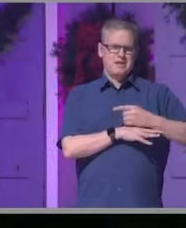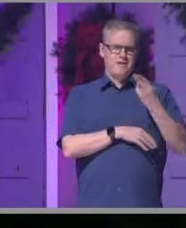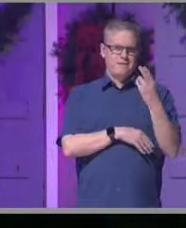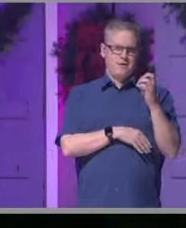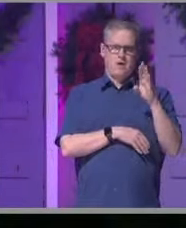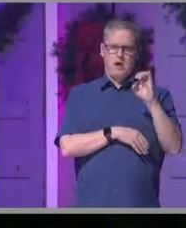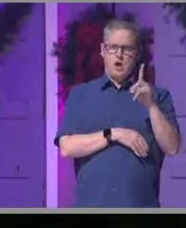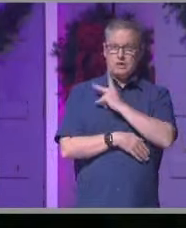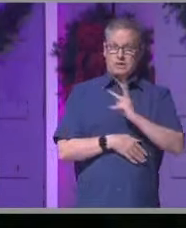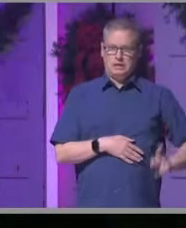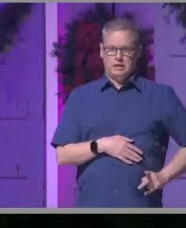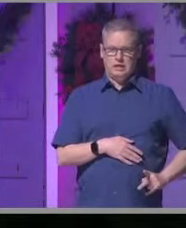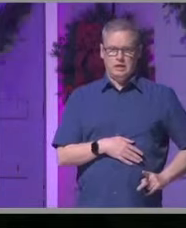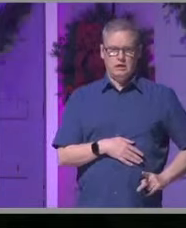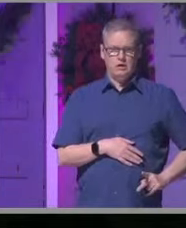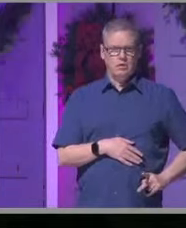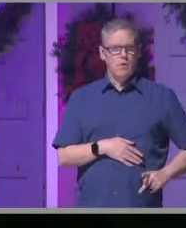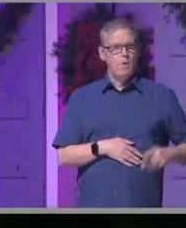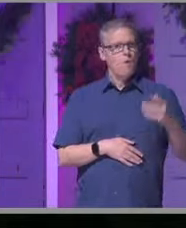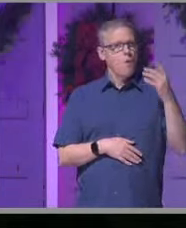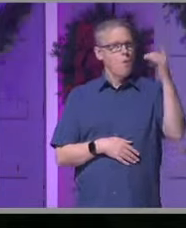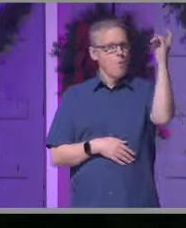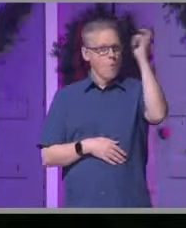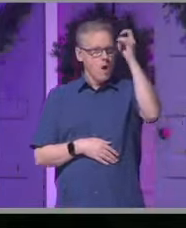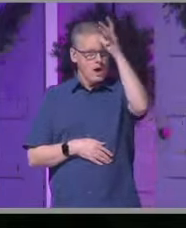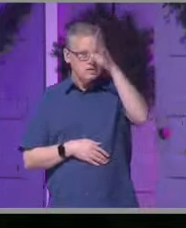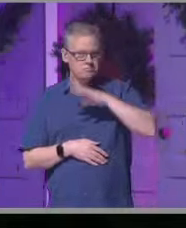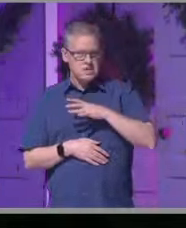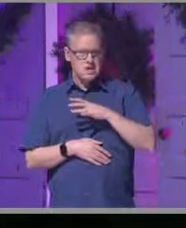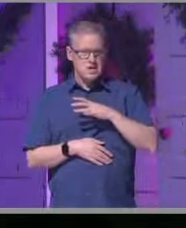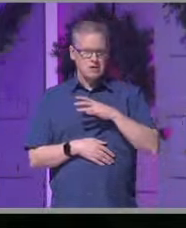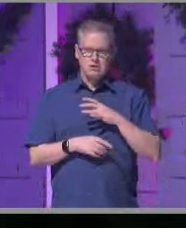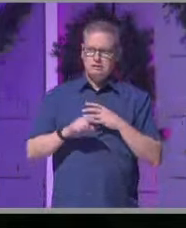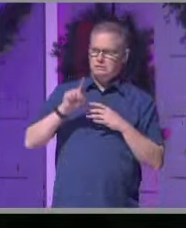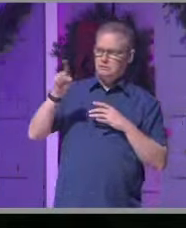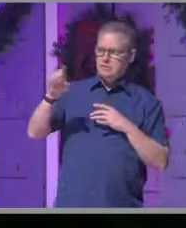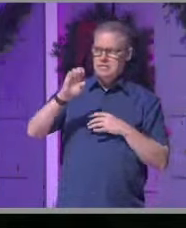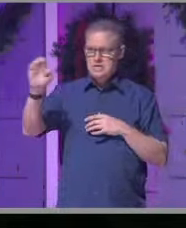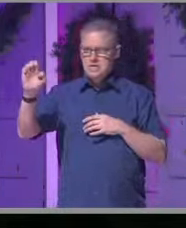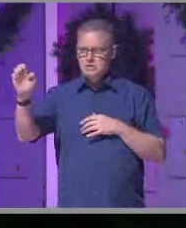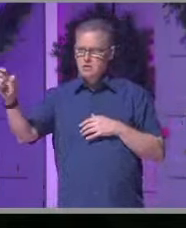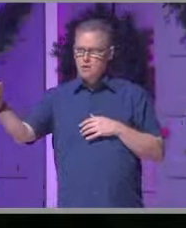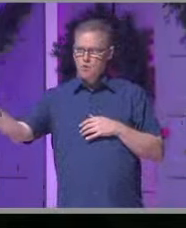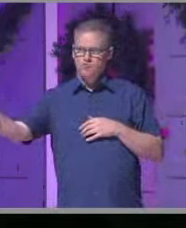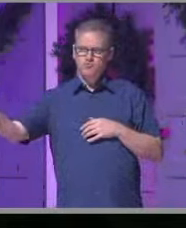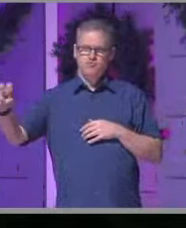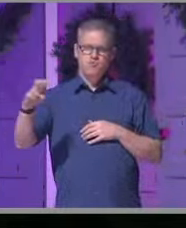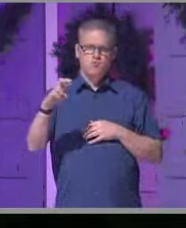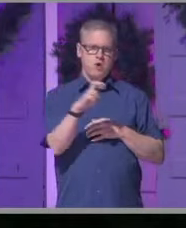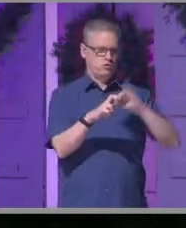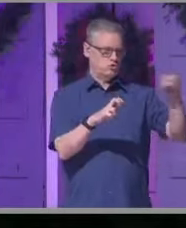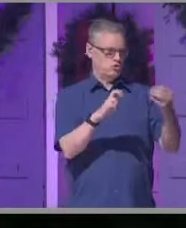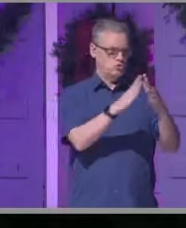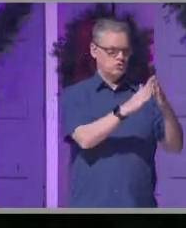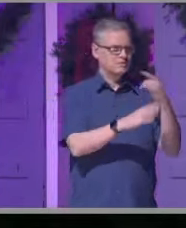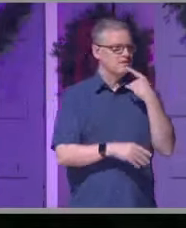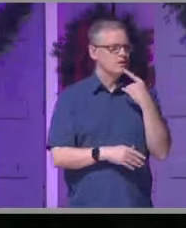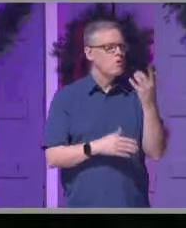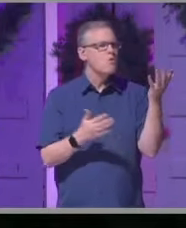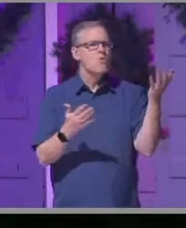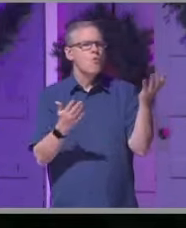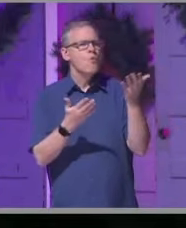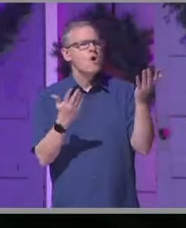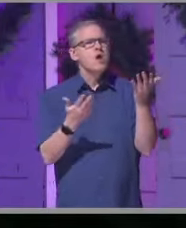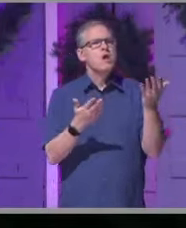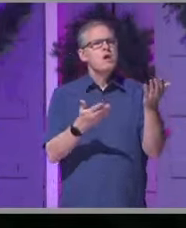king, behold, wise men from the east came to Jerusalem, saying, "Where is he who